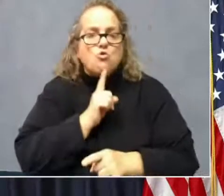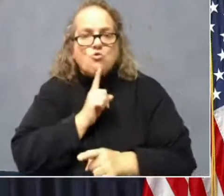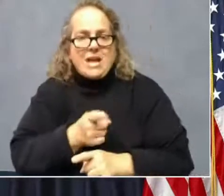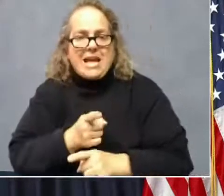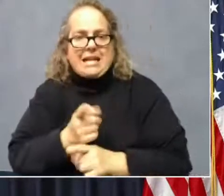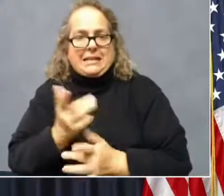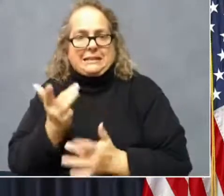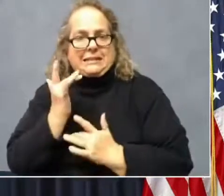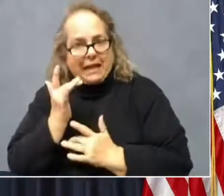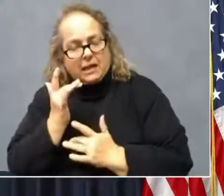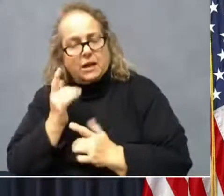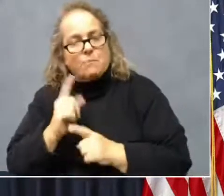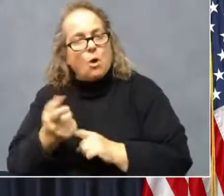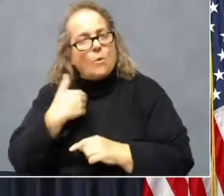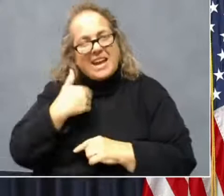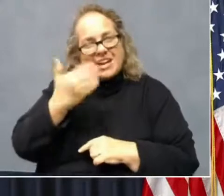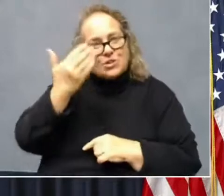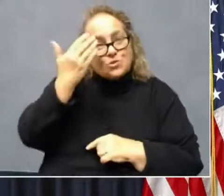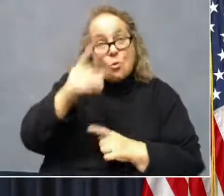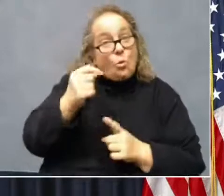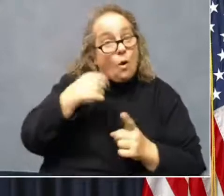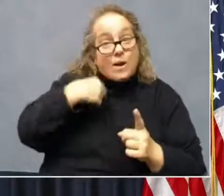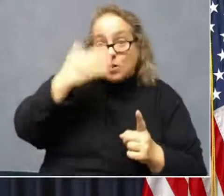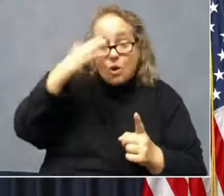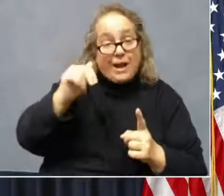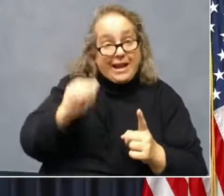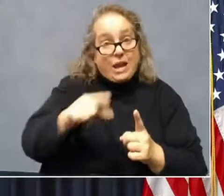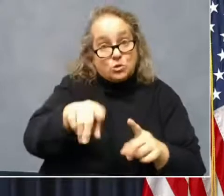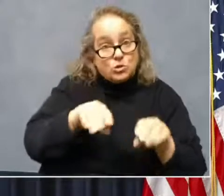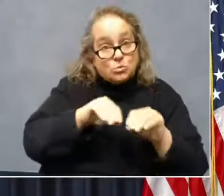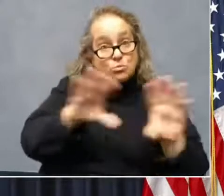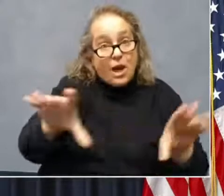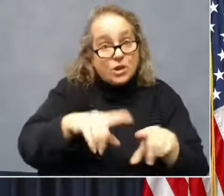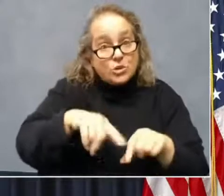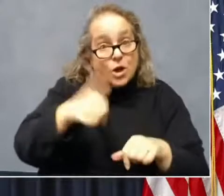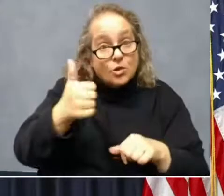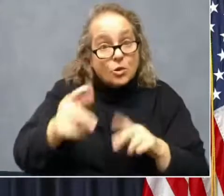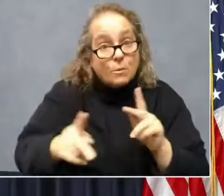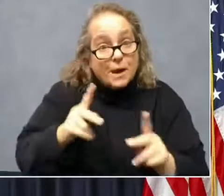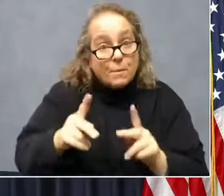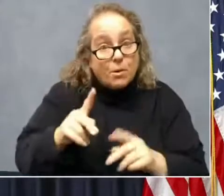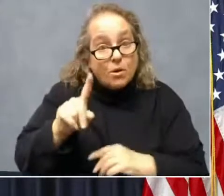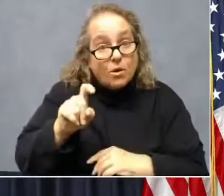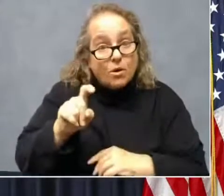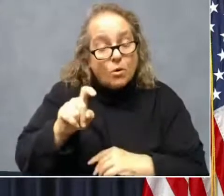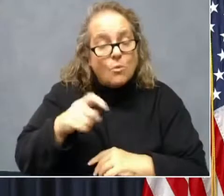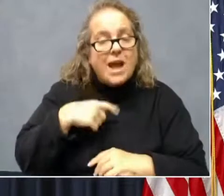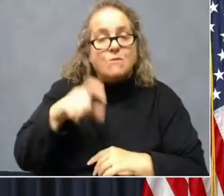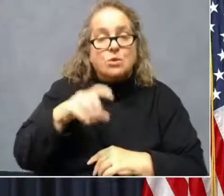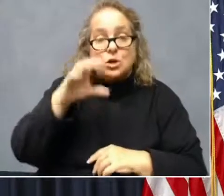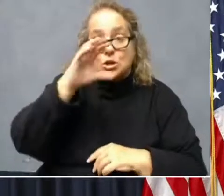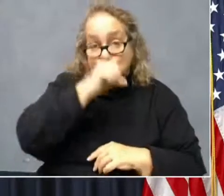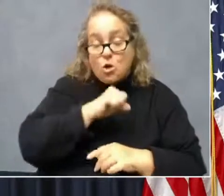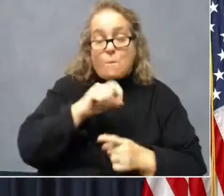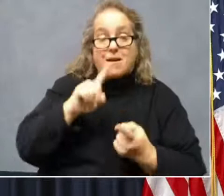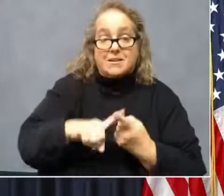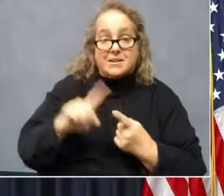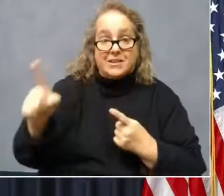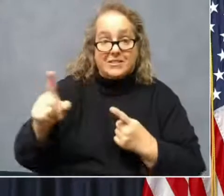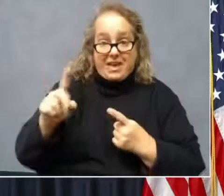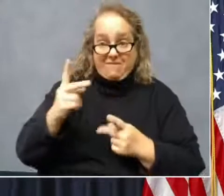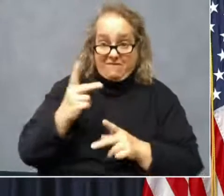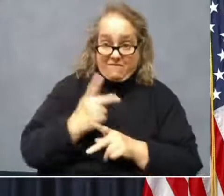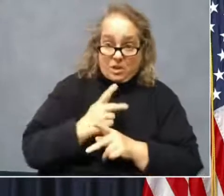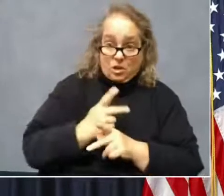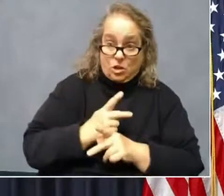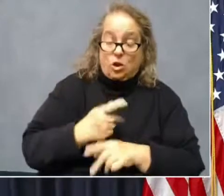can spread it to other people. So we have to assume until we get that data that you can. And what that means is a large